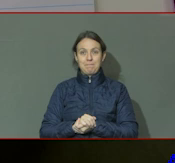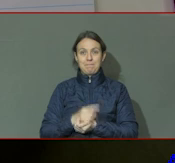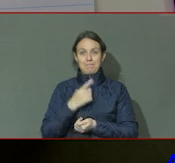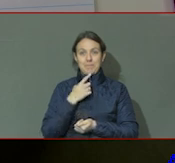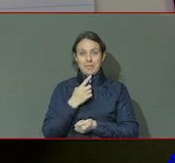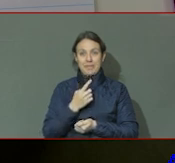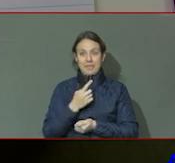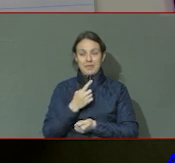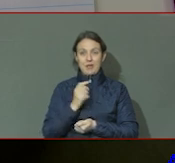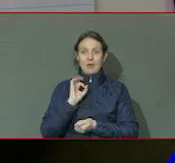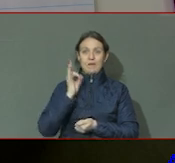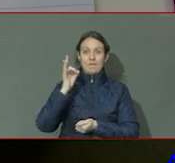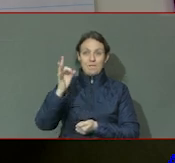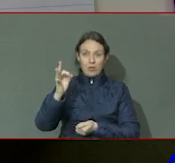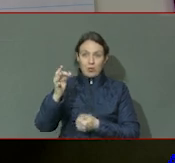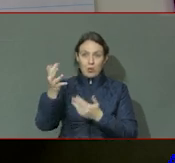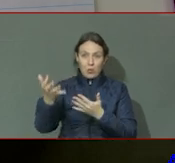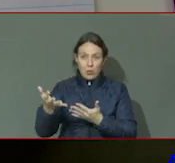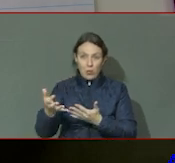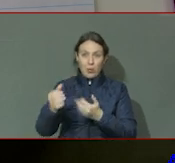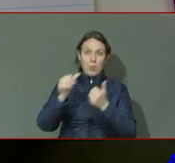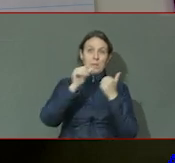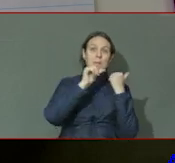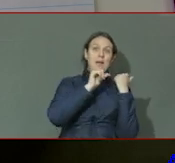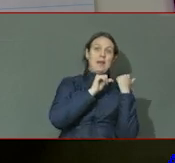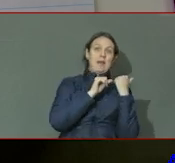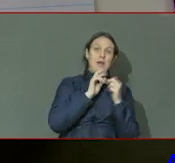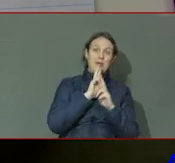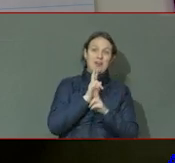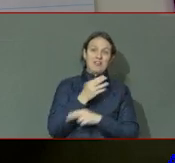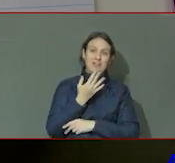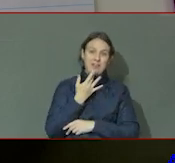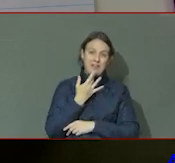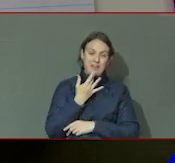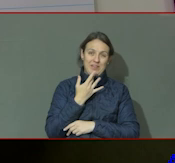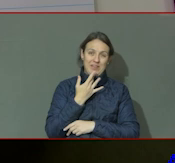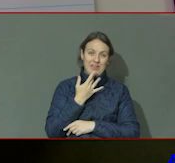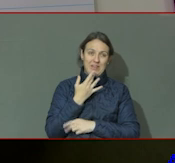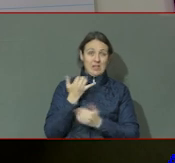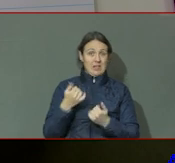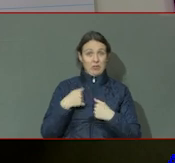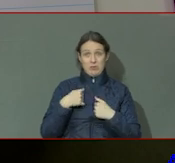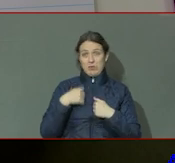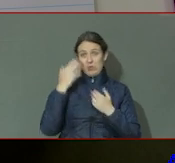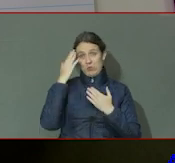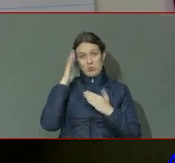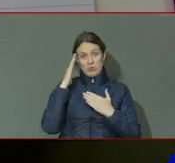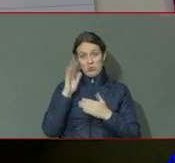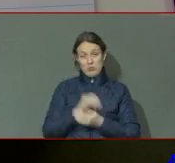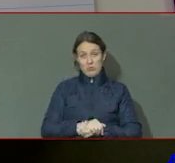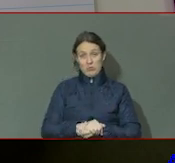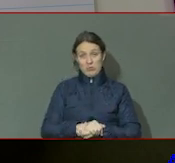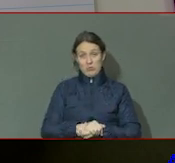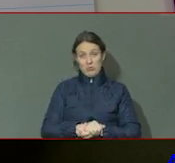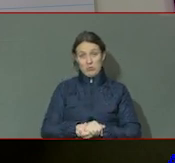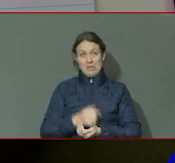the forward or the reverse reaction favored? In this case, I don't know. So now I must